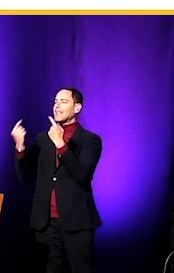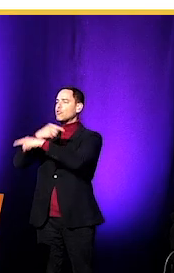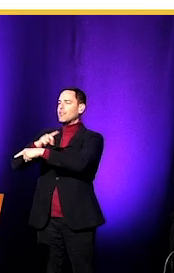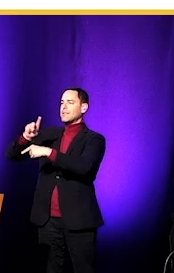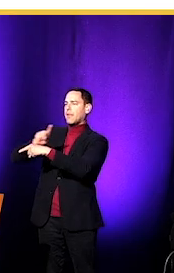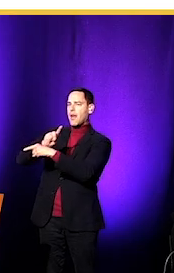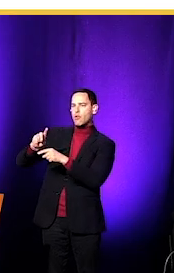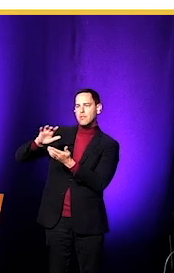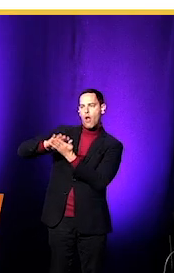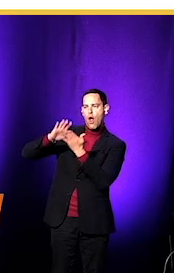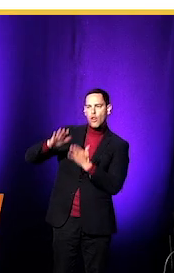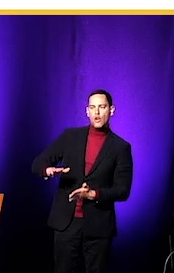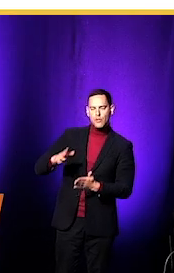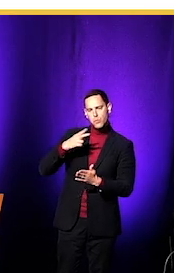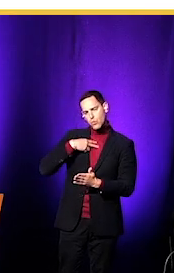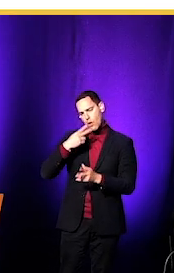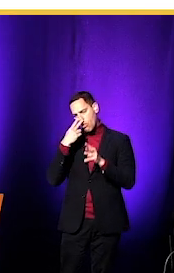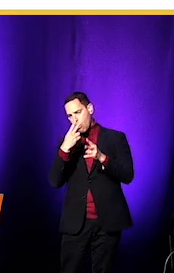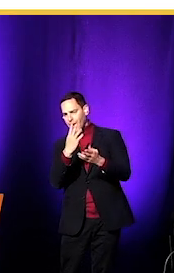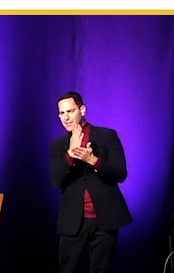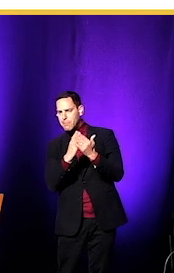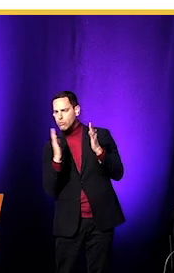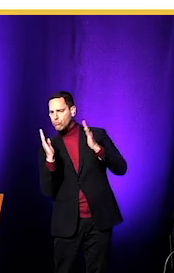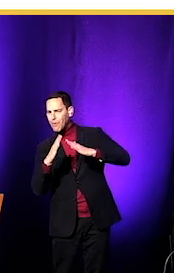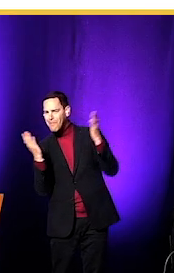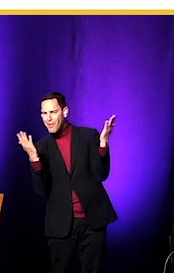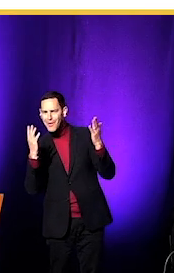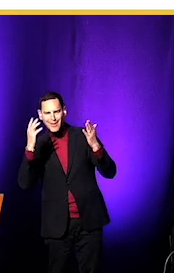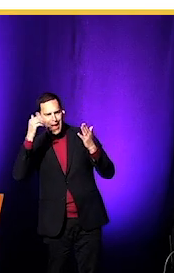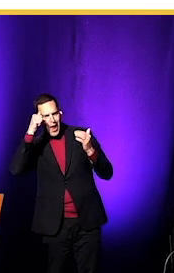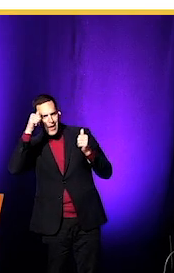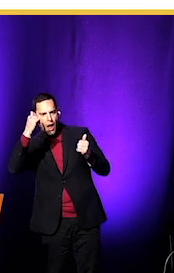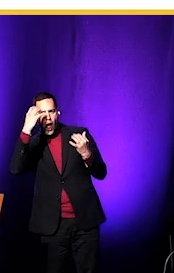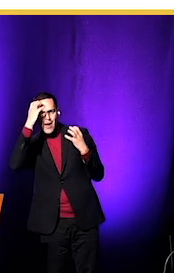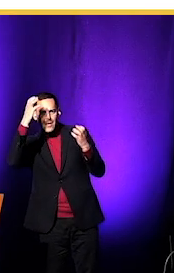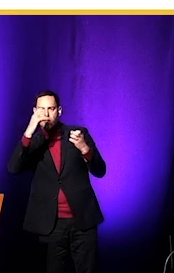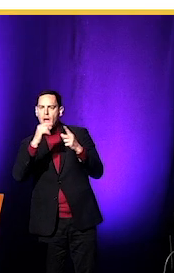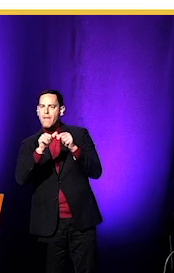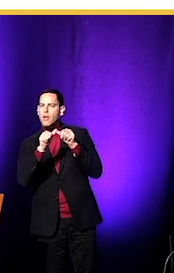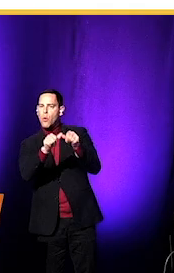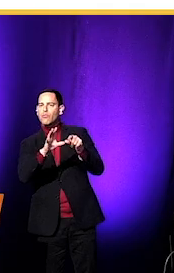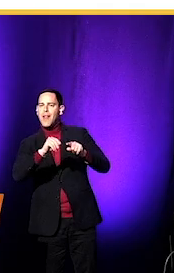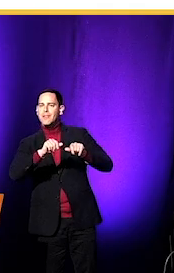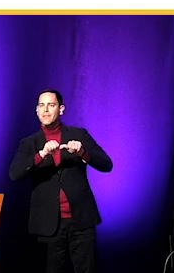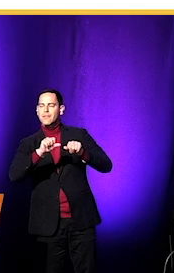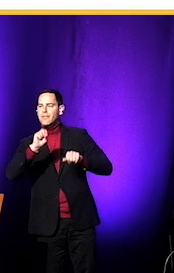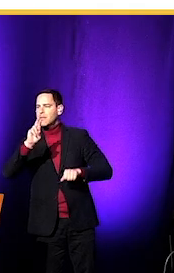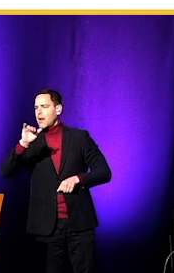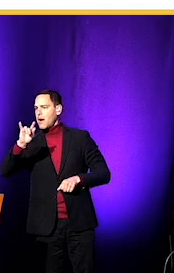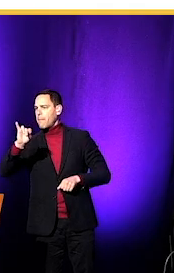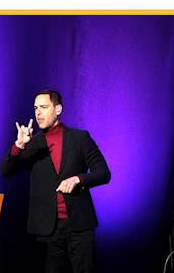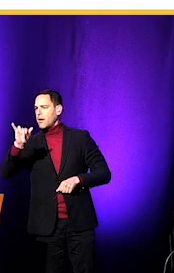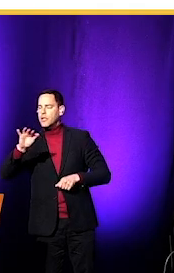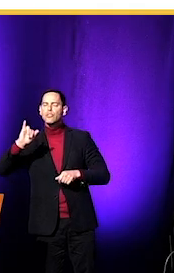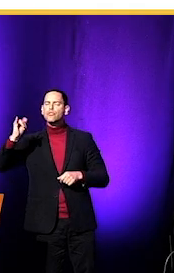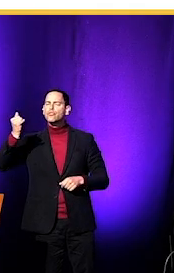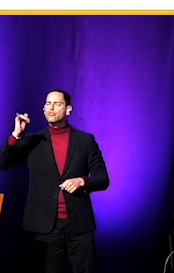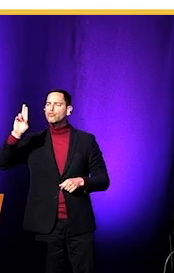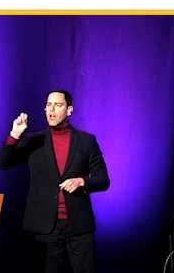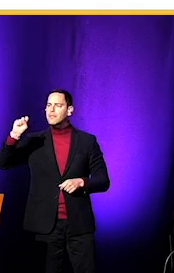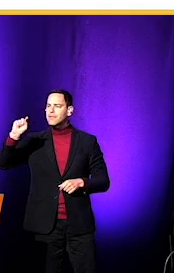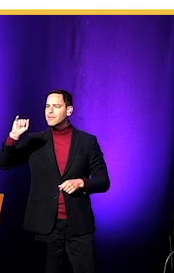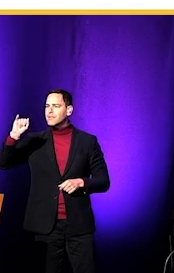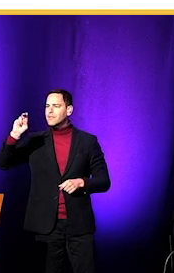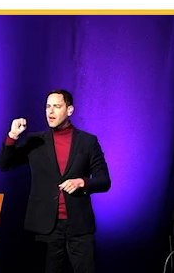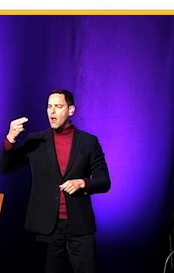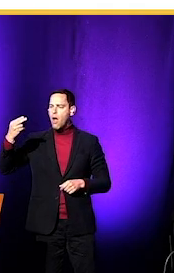notions of resilience and sustainability. Appreciation to my colleague Justin Hosby, an amazing scholar in city